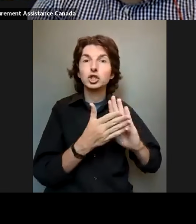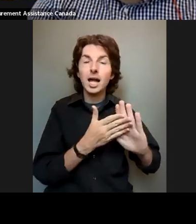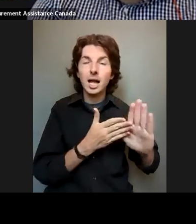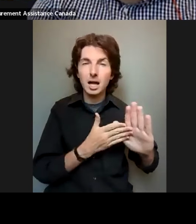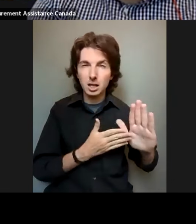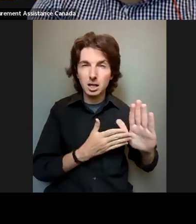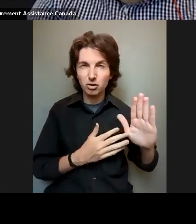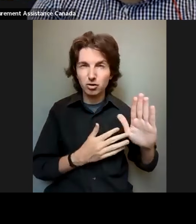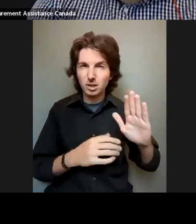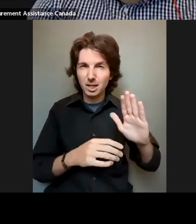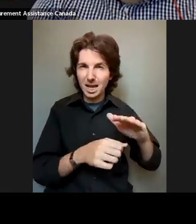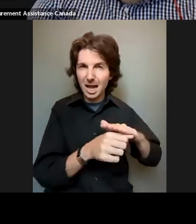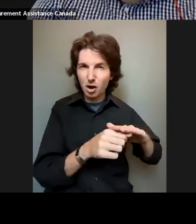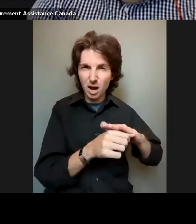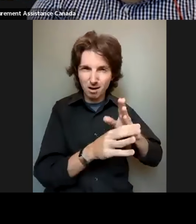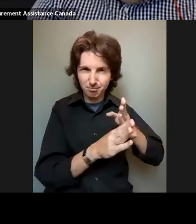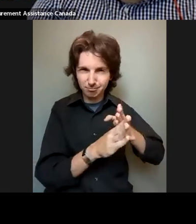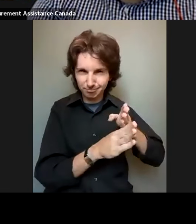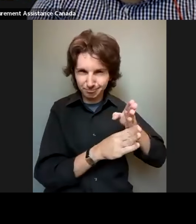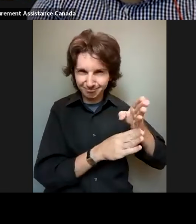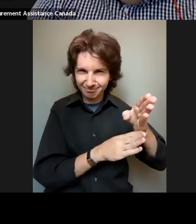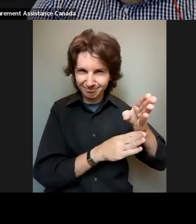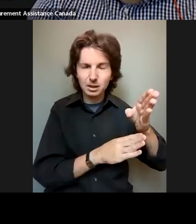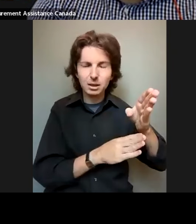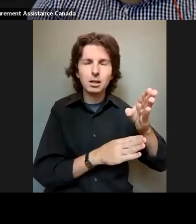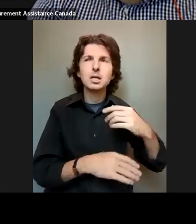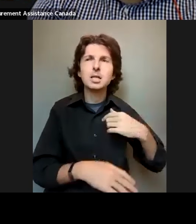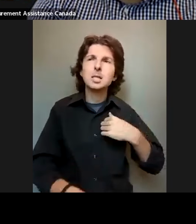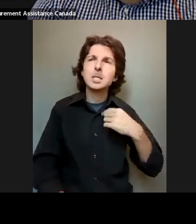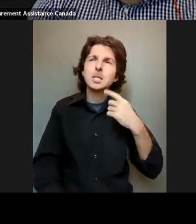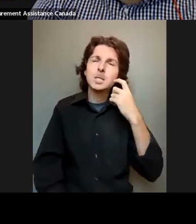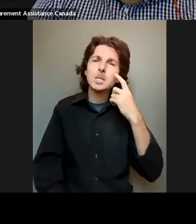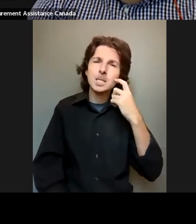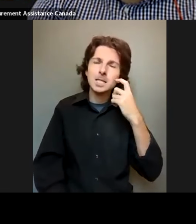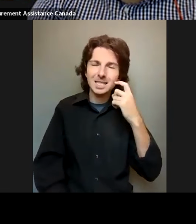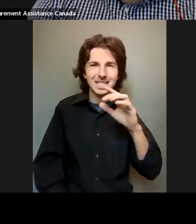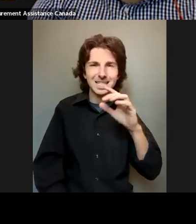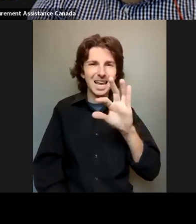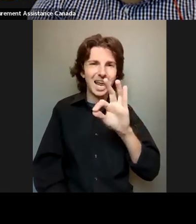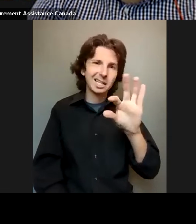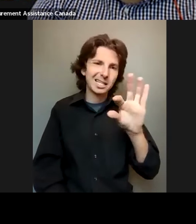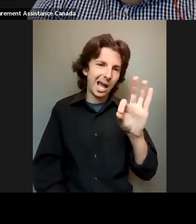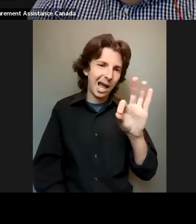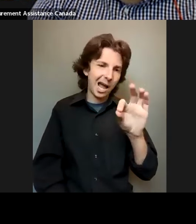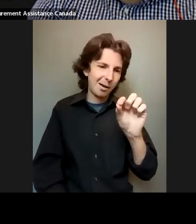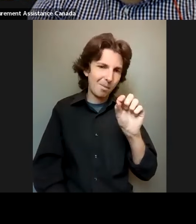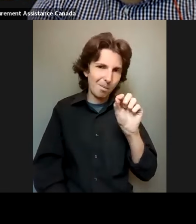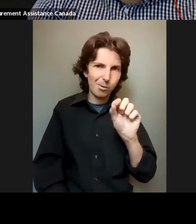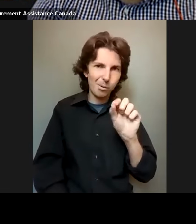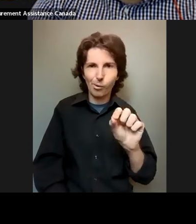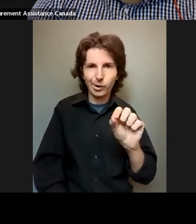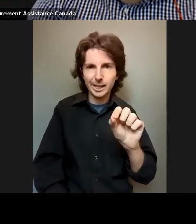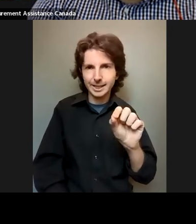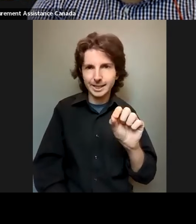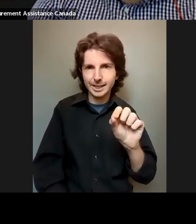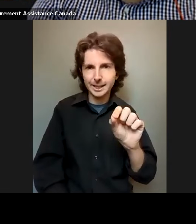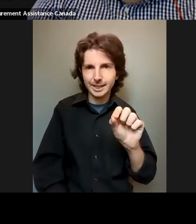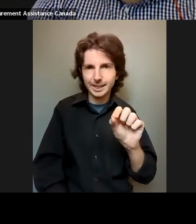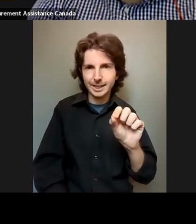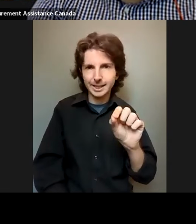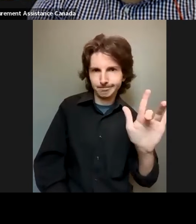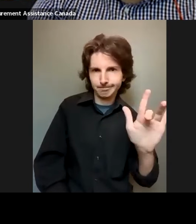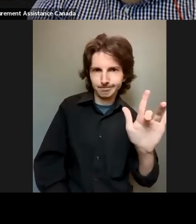area, I believe that maybe 99 point something percent of the work is done by